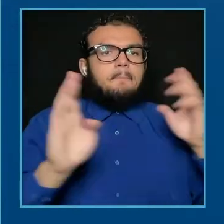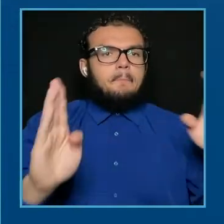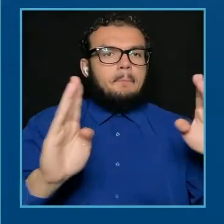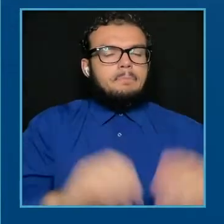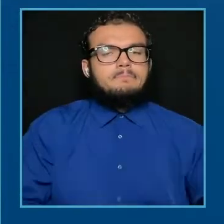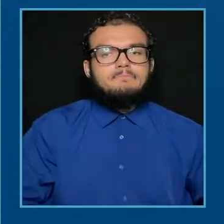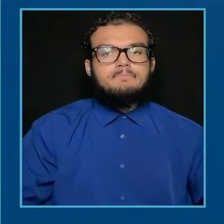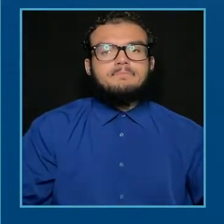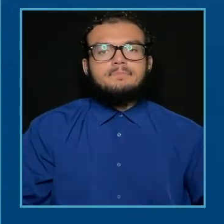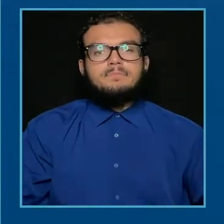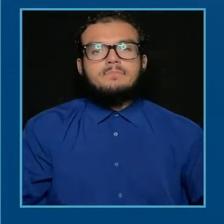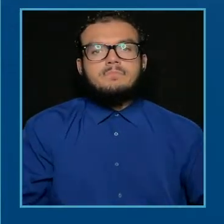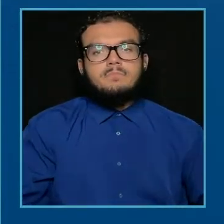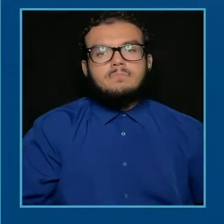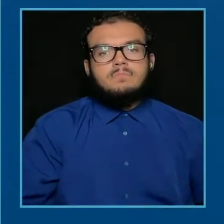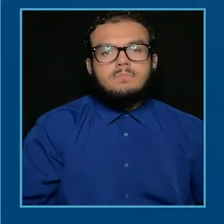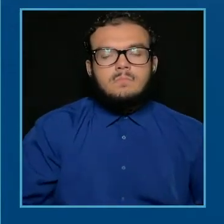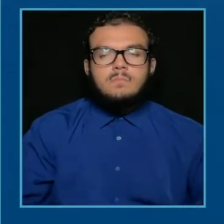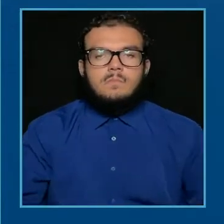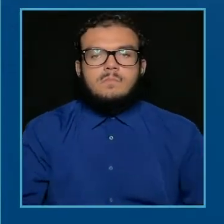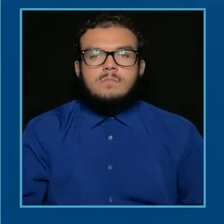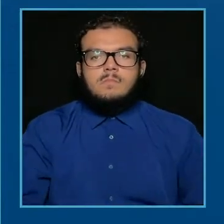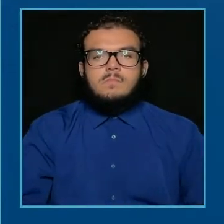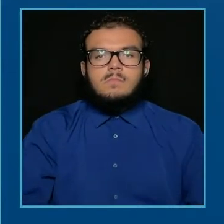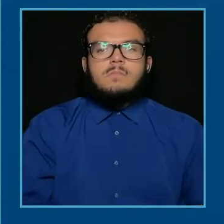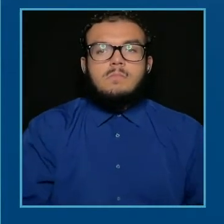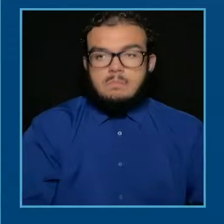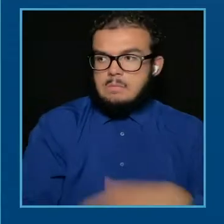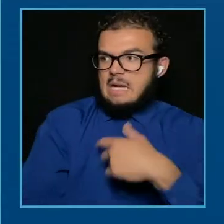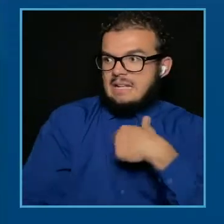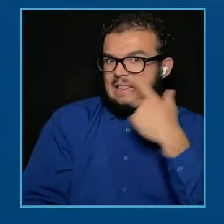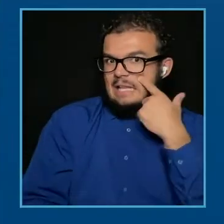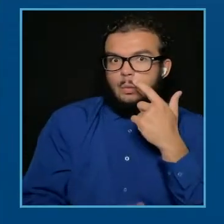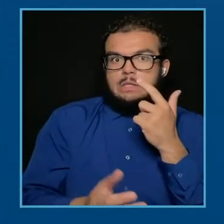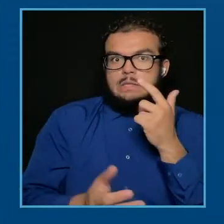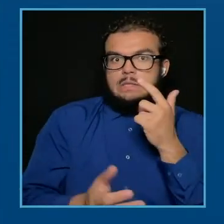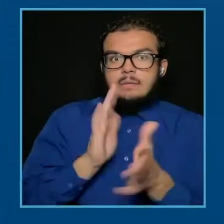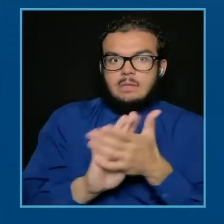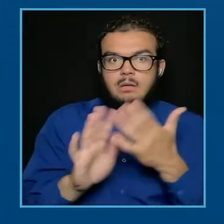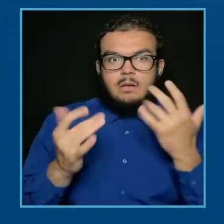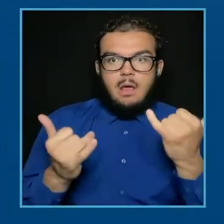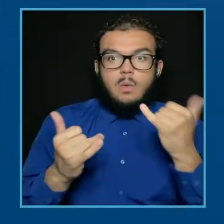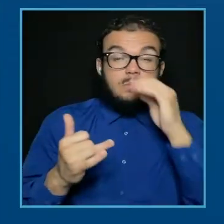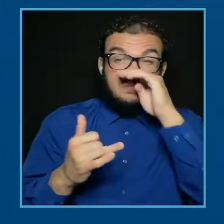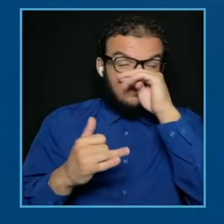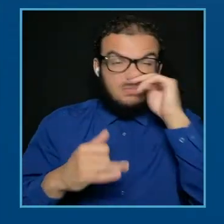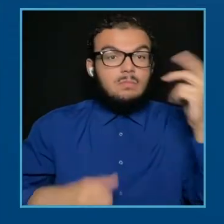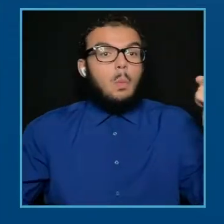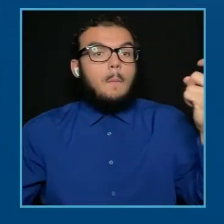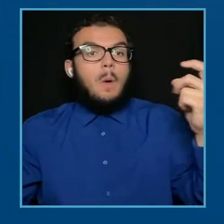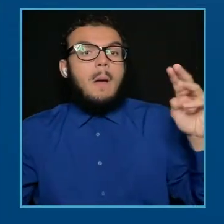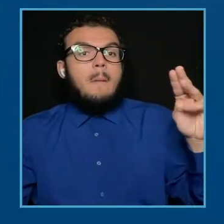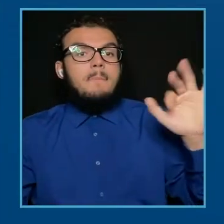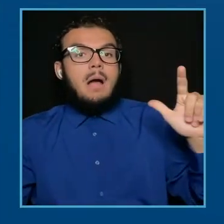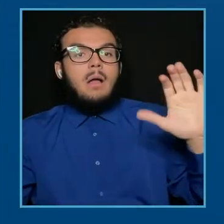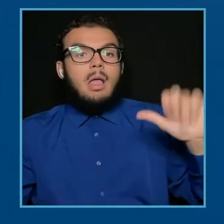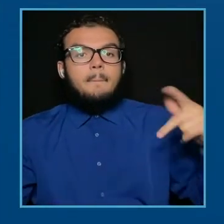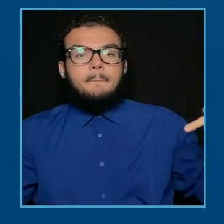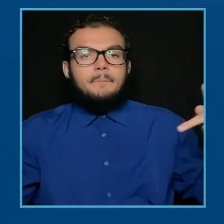Ryan? All right, I think we're done now. Oh, And- one more. Oh, Michael Cap. Go ahead, Michael.